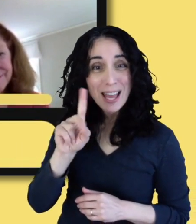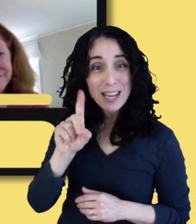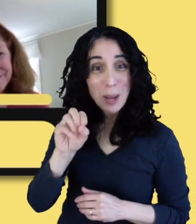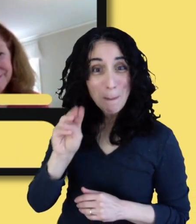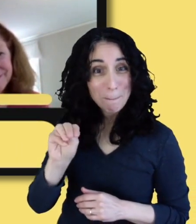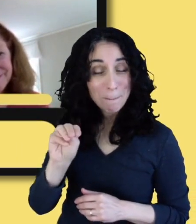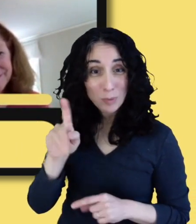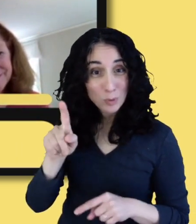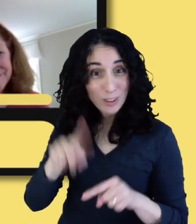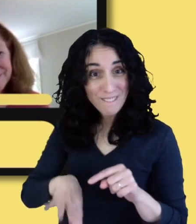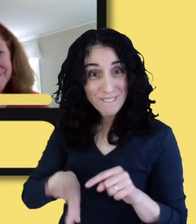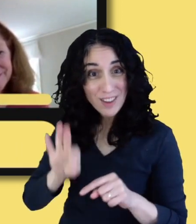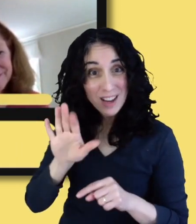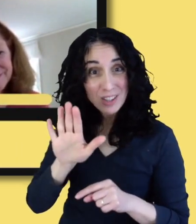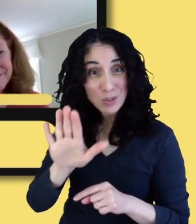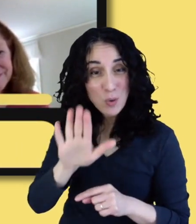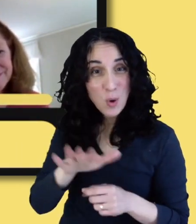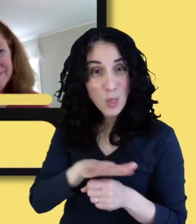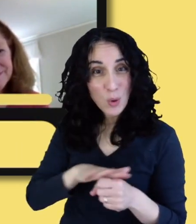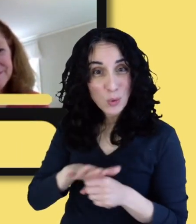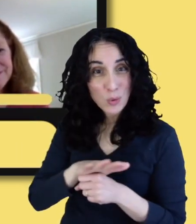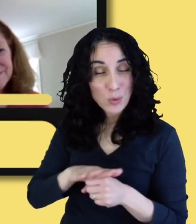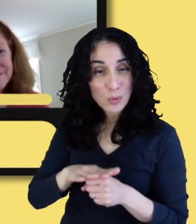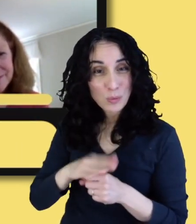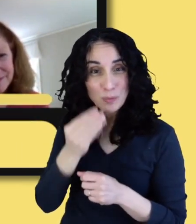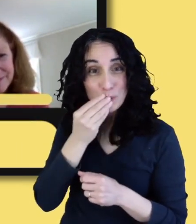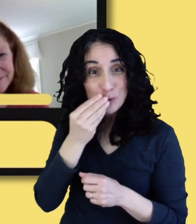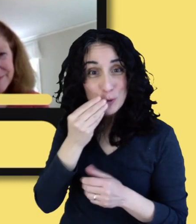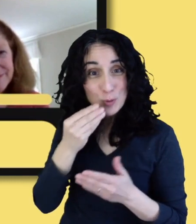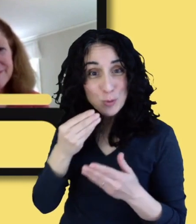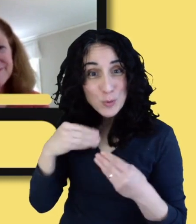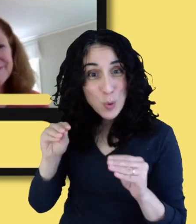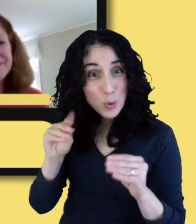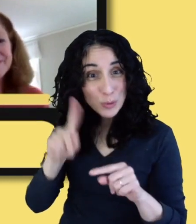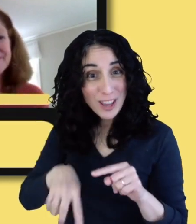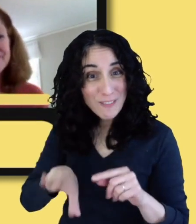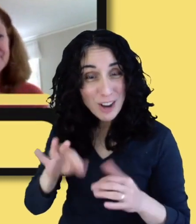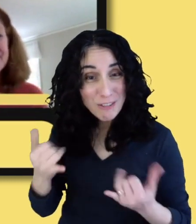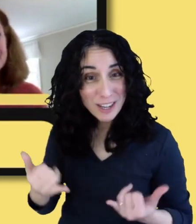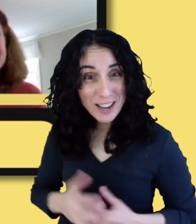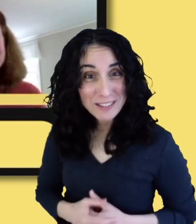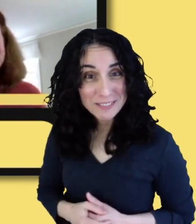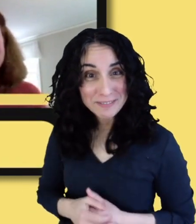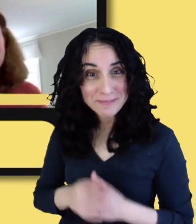need at your local grocery store that you're not able to find right now?